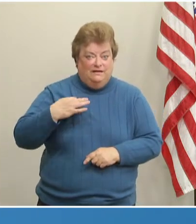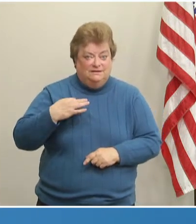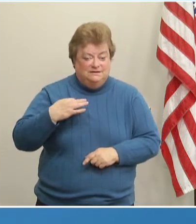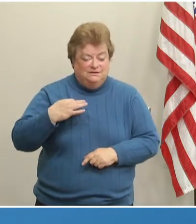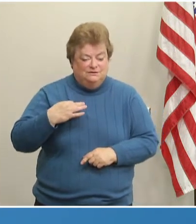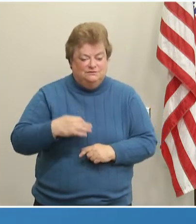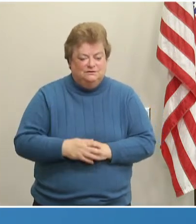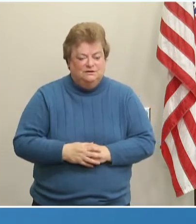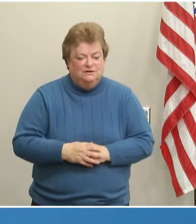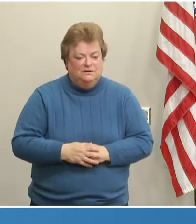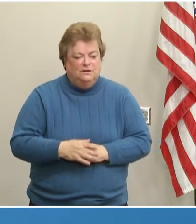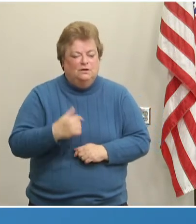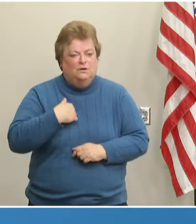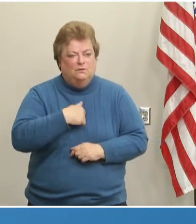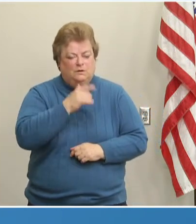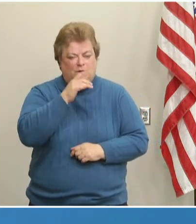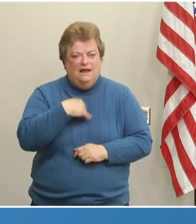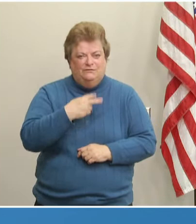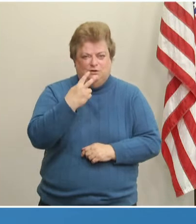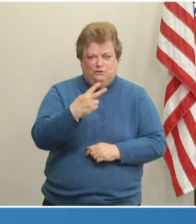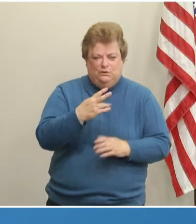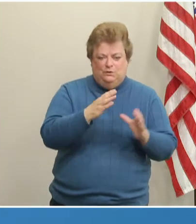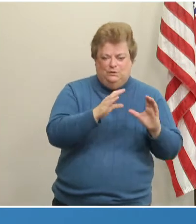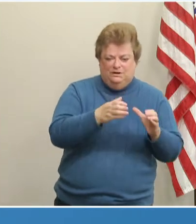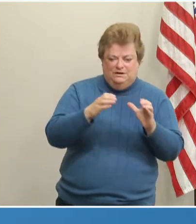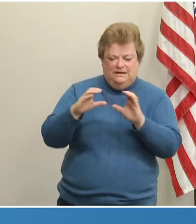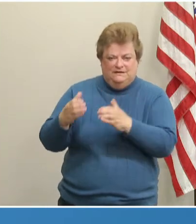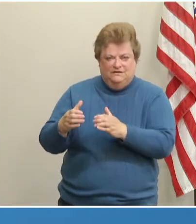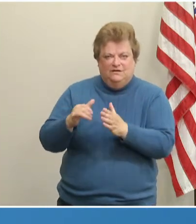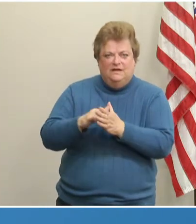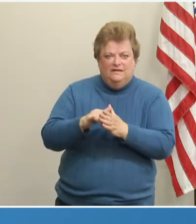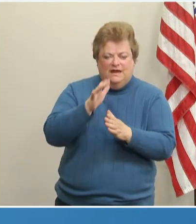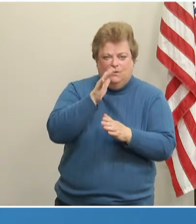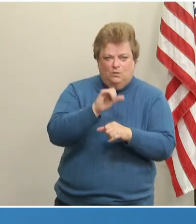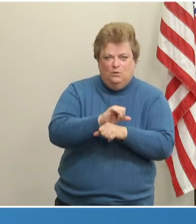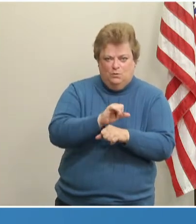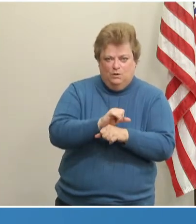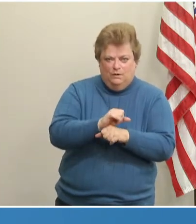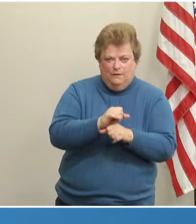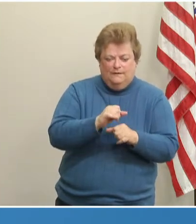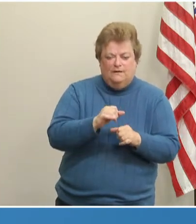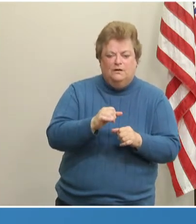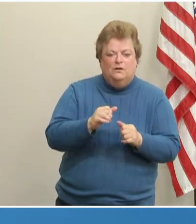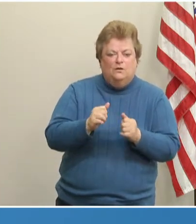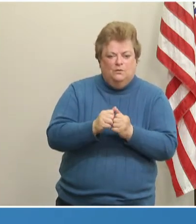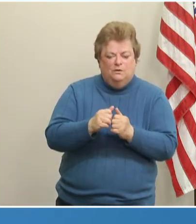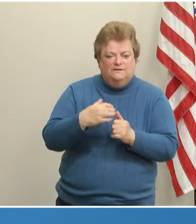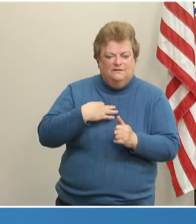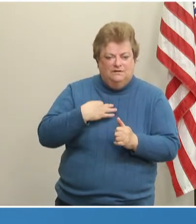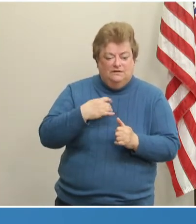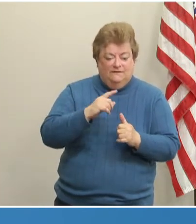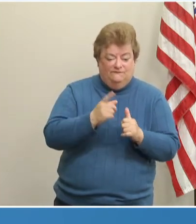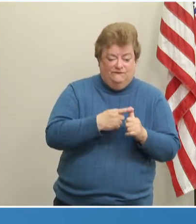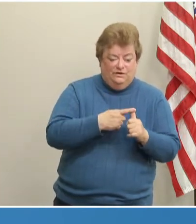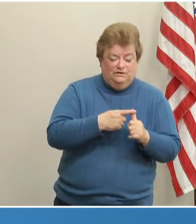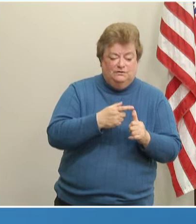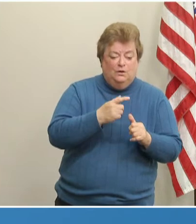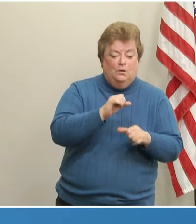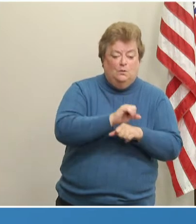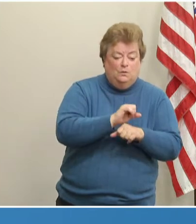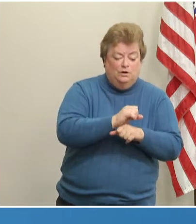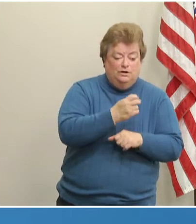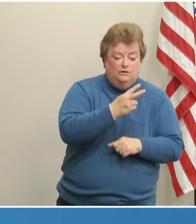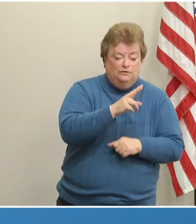There will be 2 shifts that will run in intervals regarding volunteers. The first shift will serve from